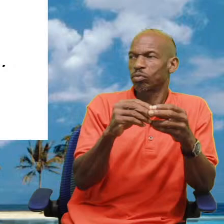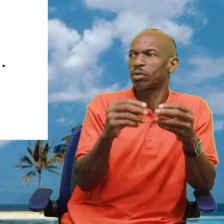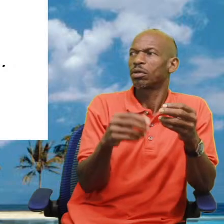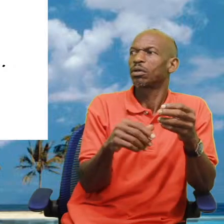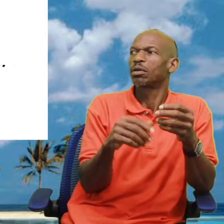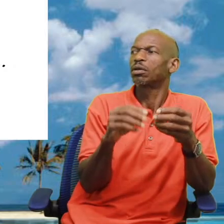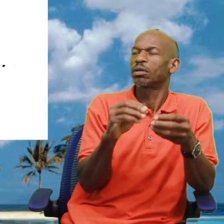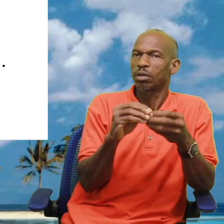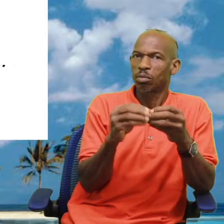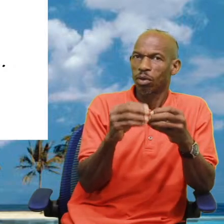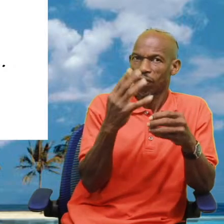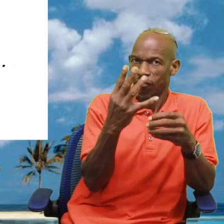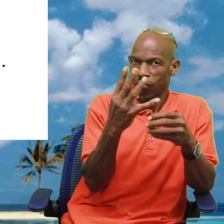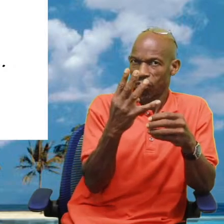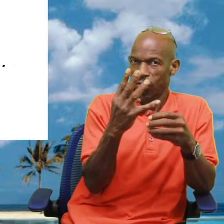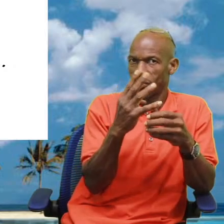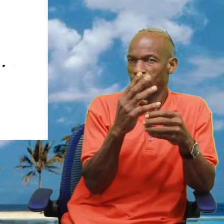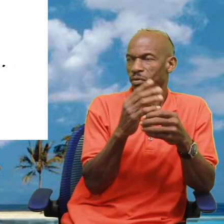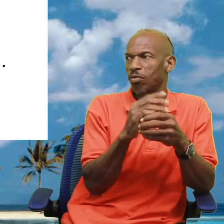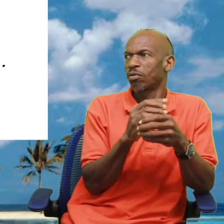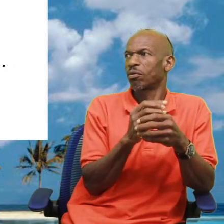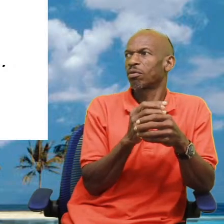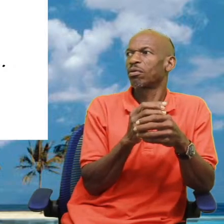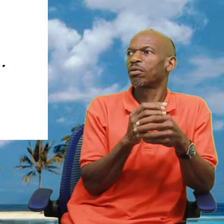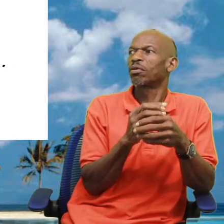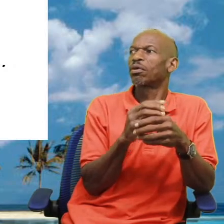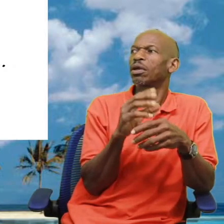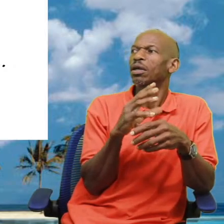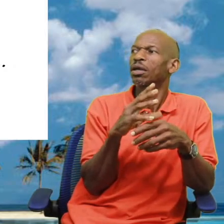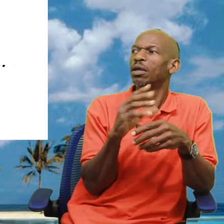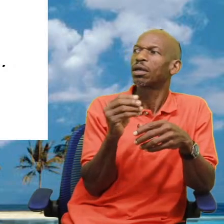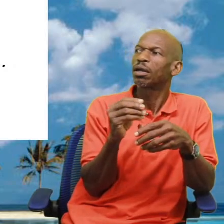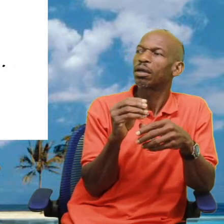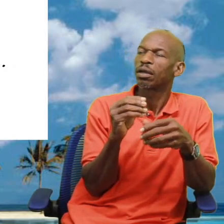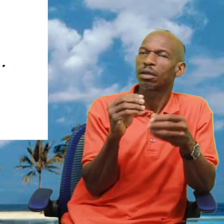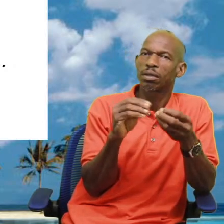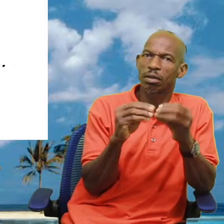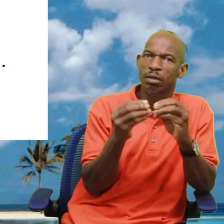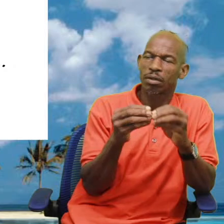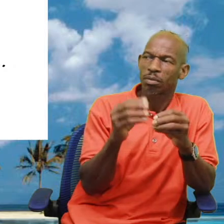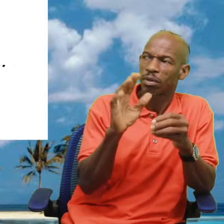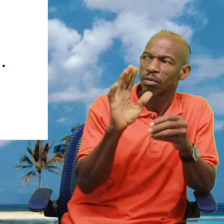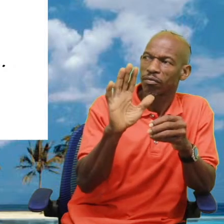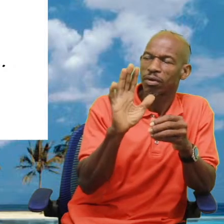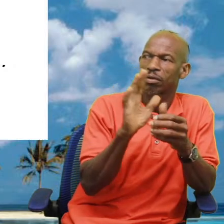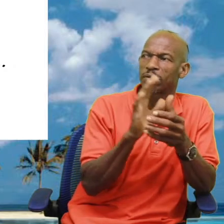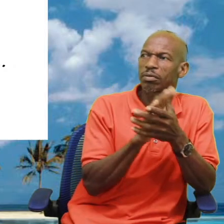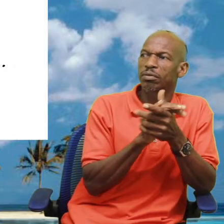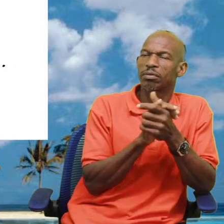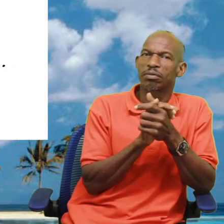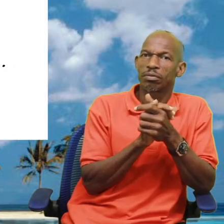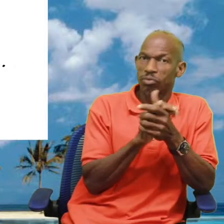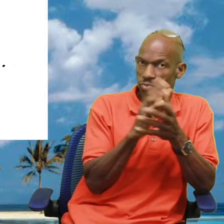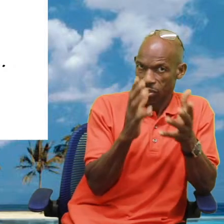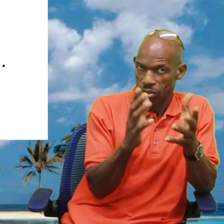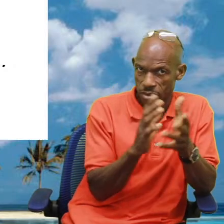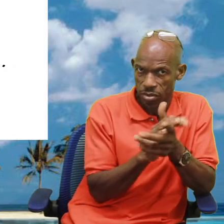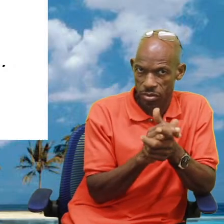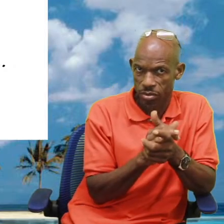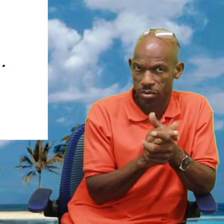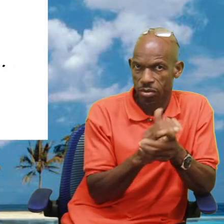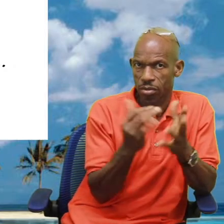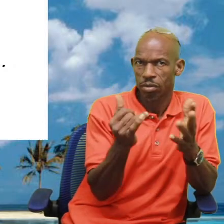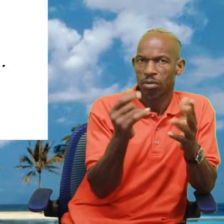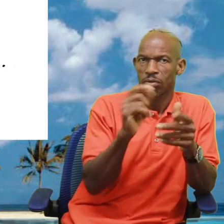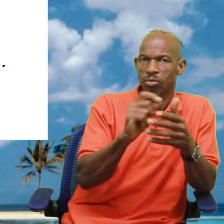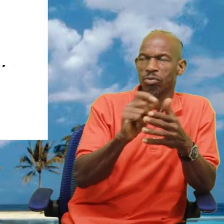And I just don't want to lose my space. Number 5, you can also write another one for me. The dog. So we have